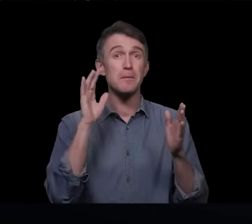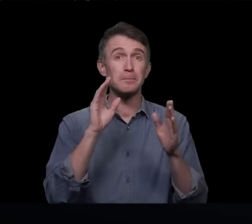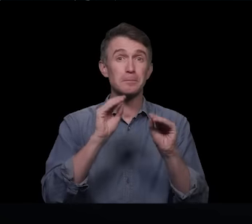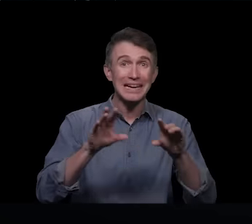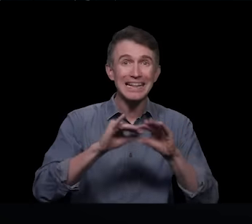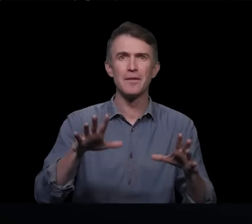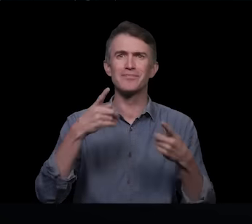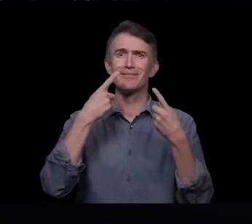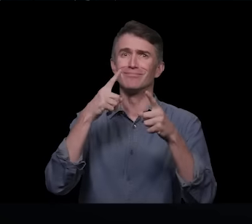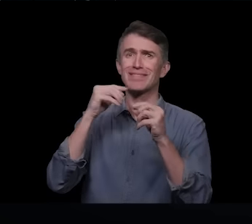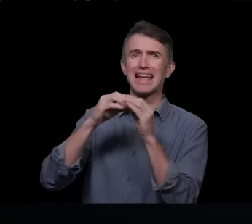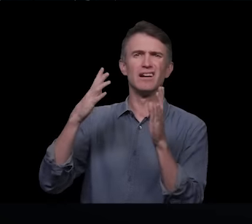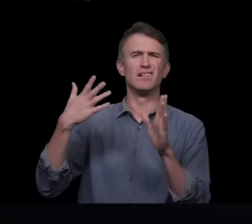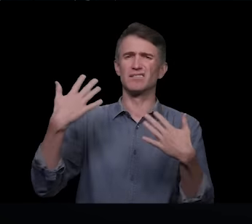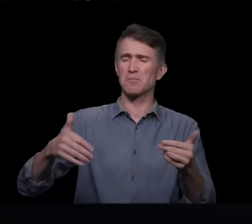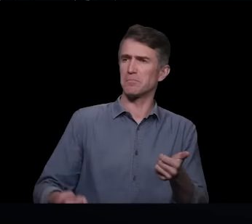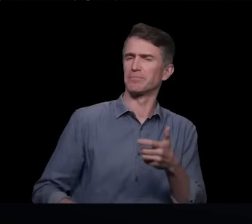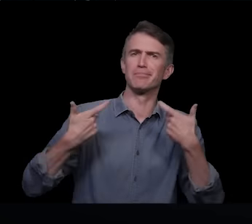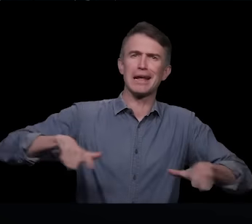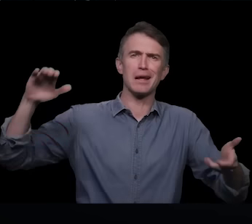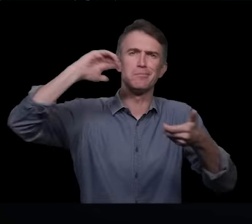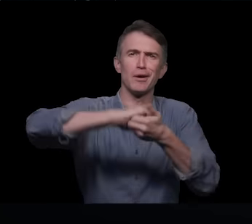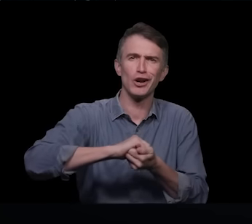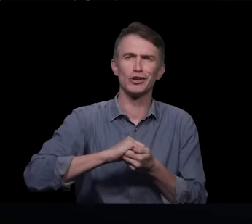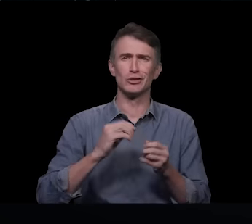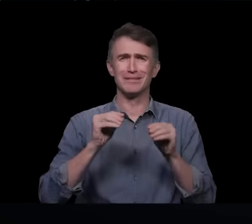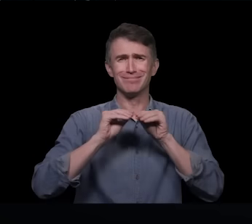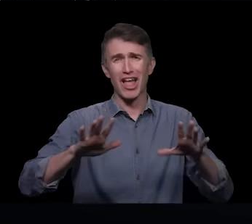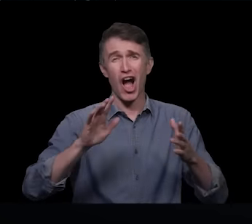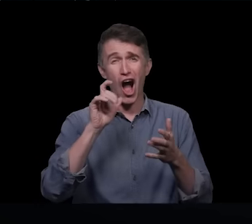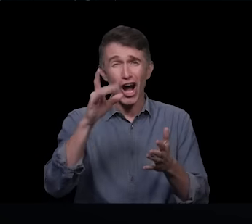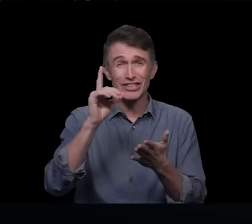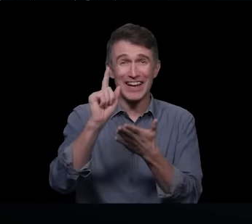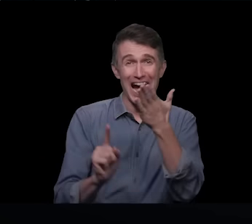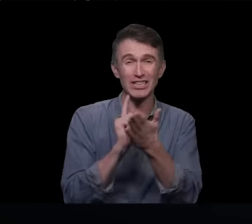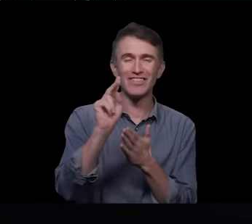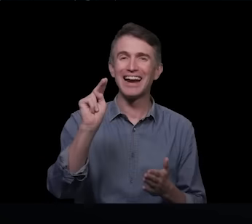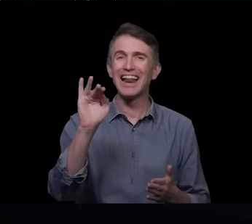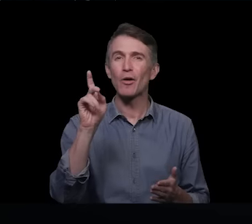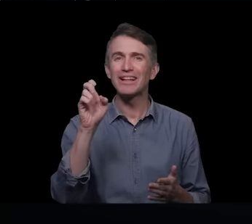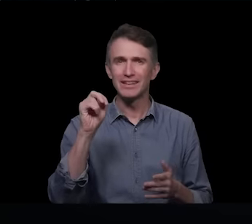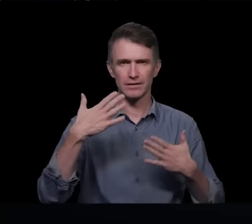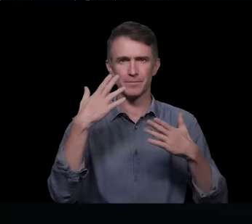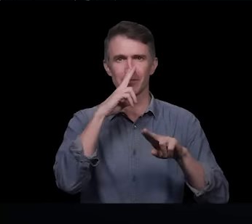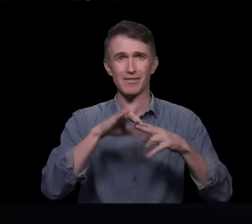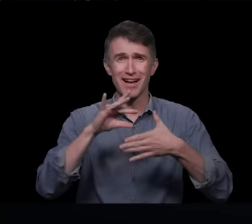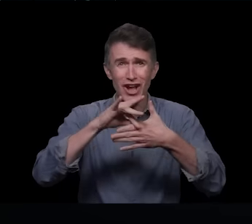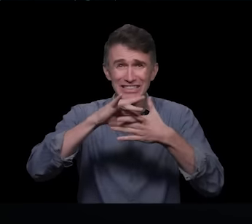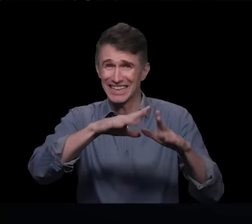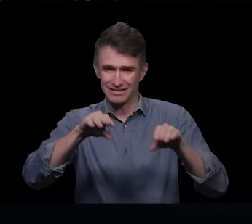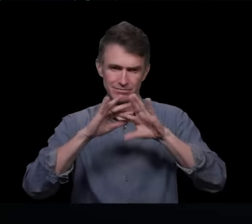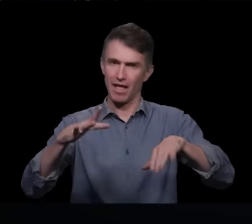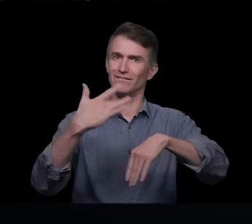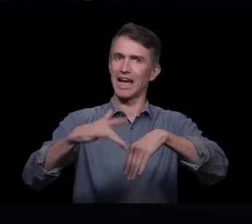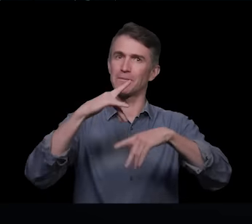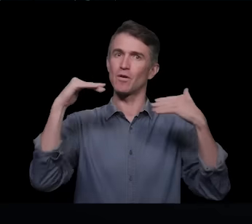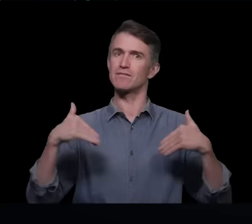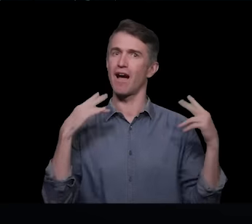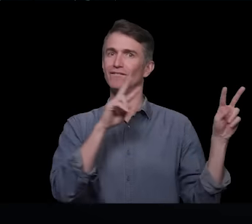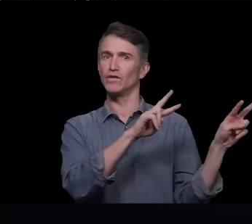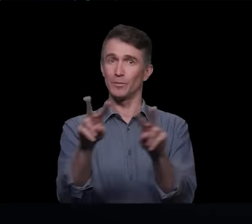Program announced an unprecedented partnership to make hundreds of hours of Nickelodeon's popular content accessible to families with young